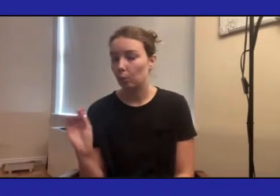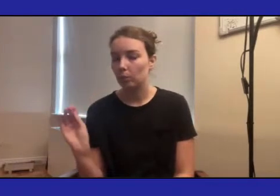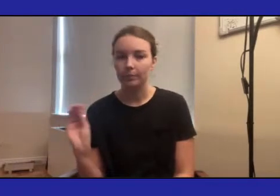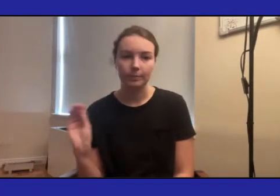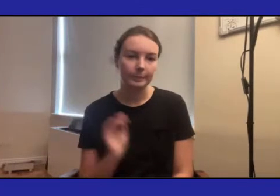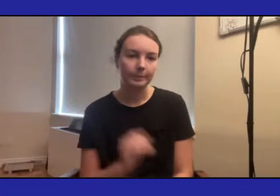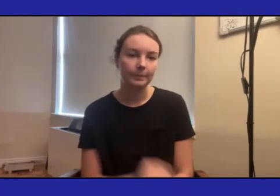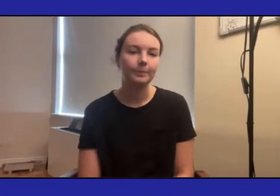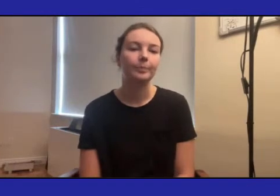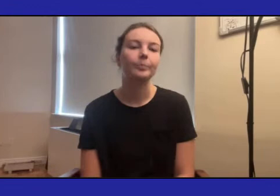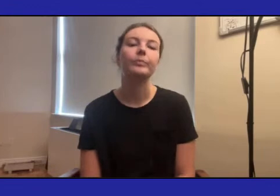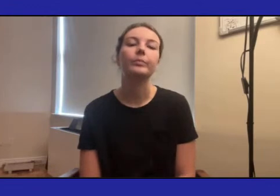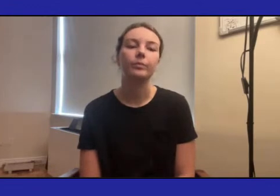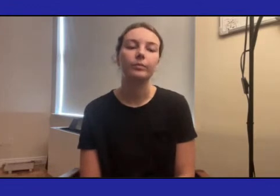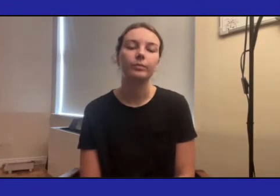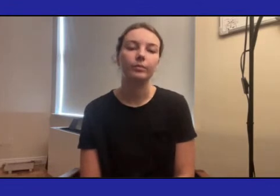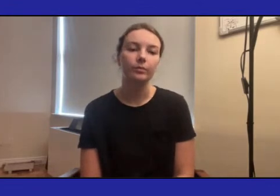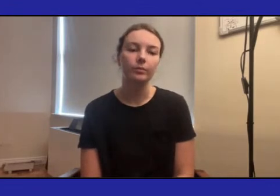much. Thank you.